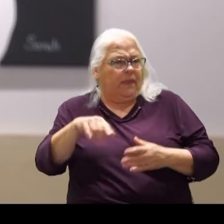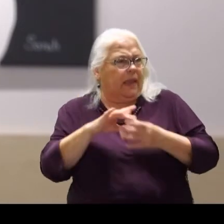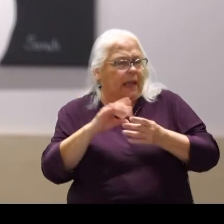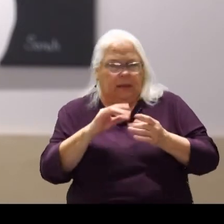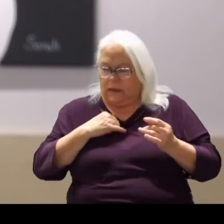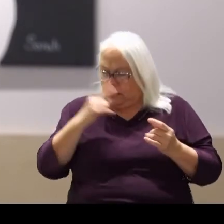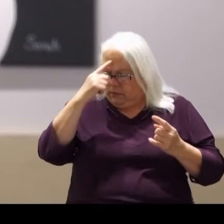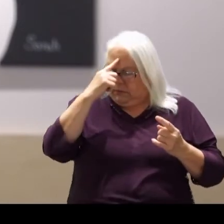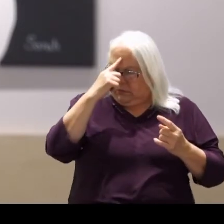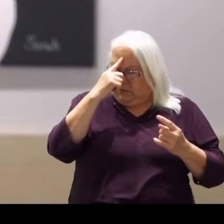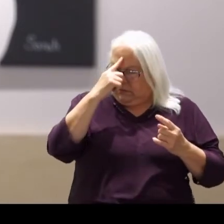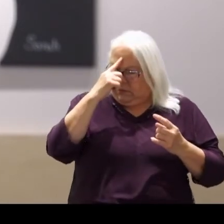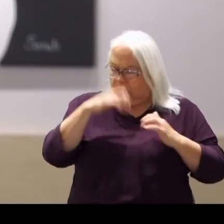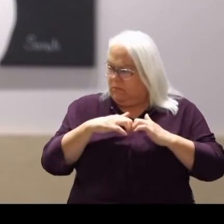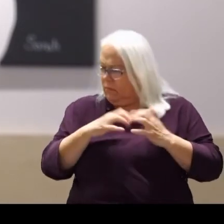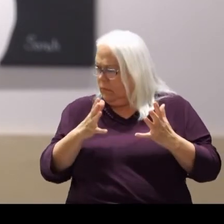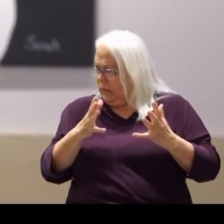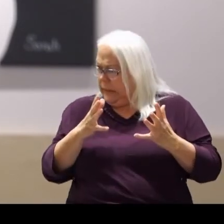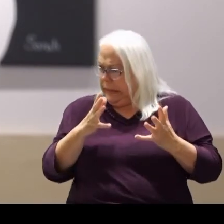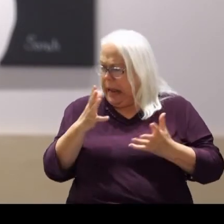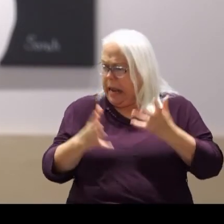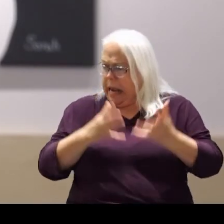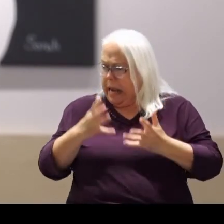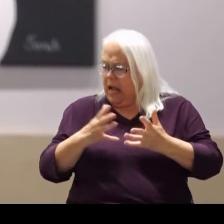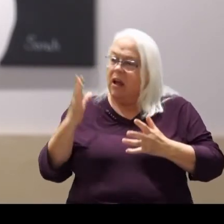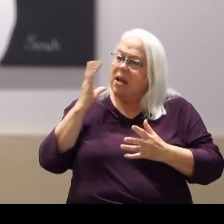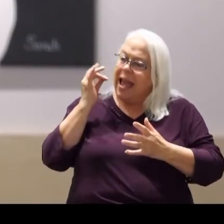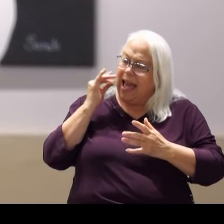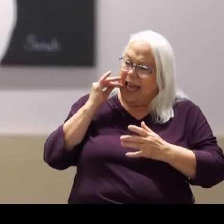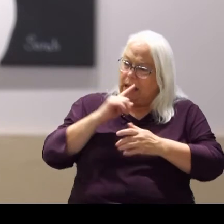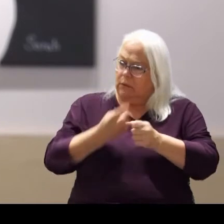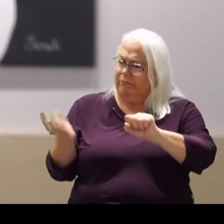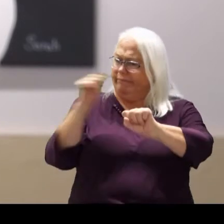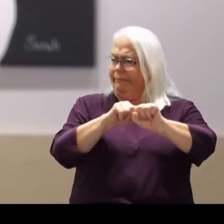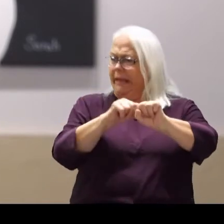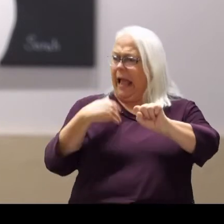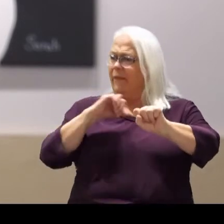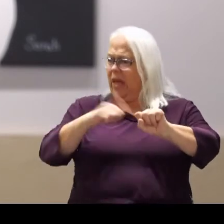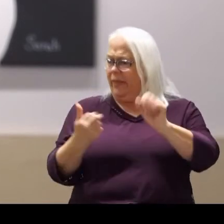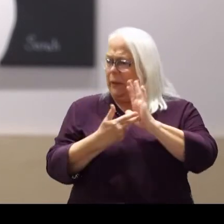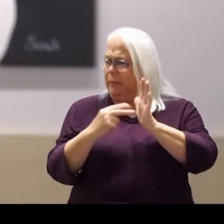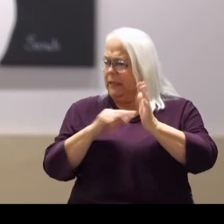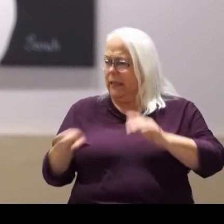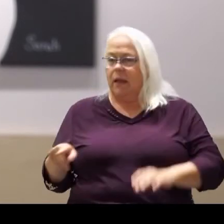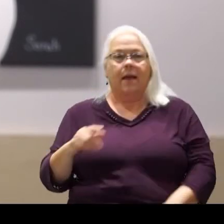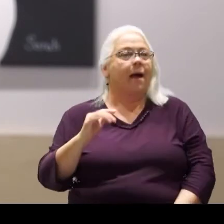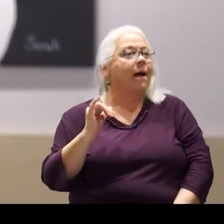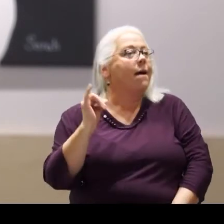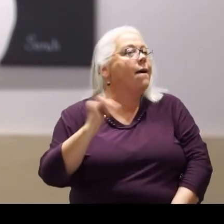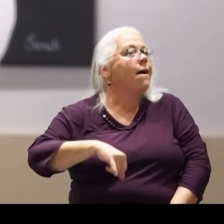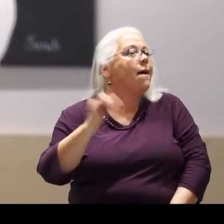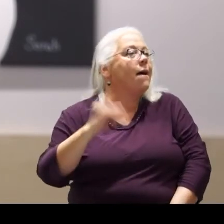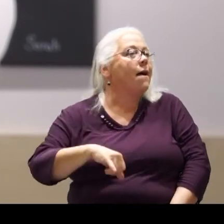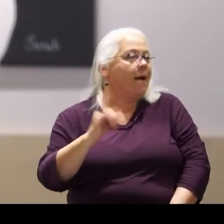with the cats, she said. And I was a bit distracted, and I thought, oh, I don't really know what she means, but I said, the cats represent something